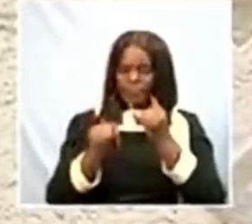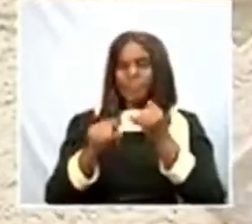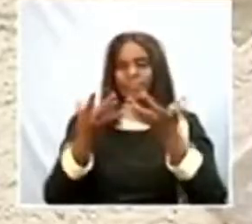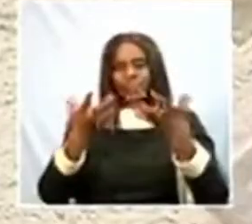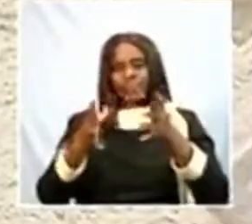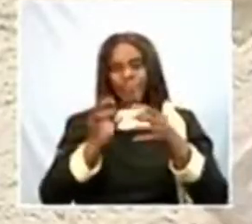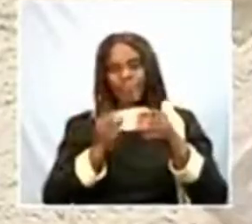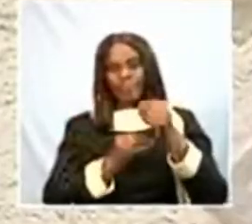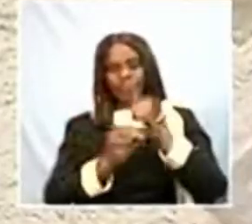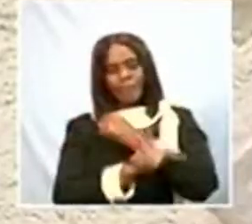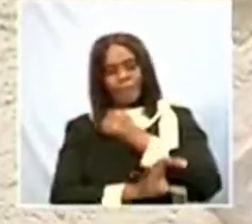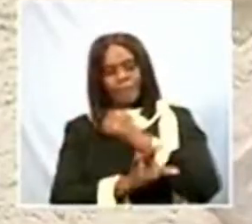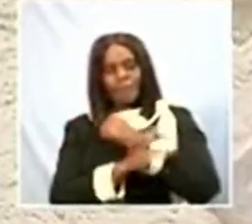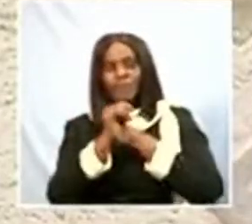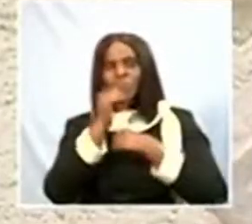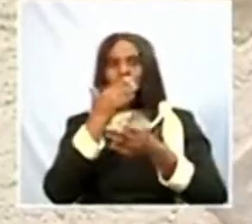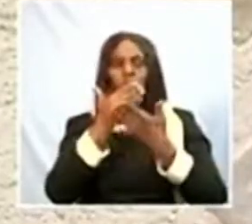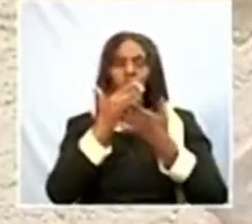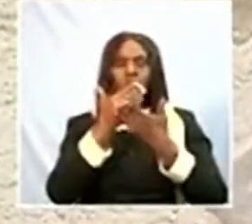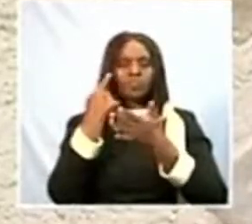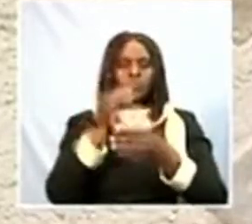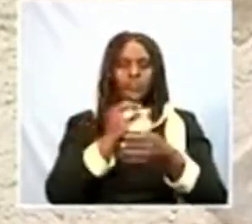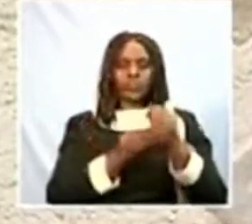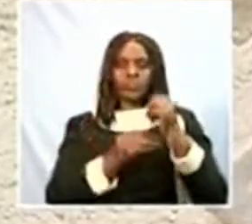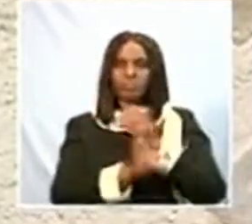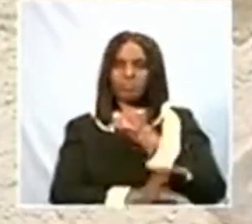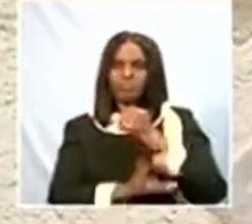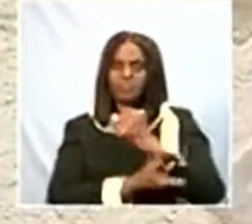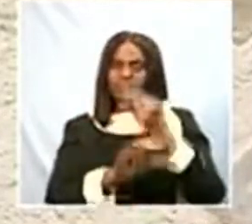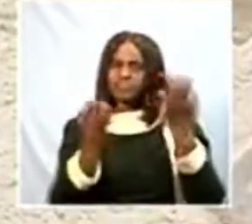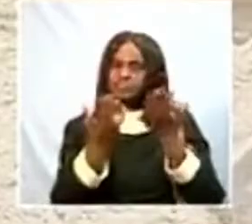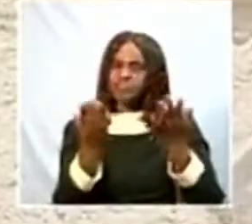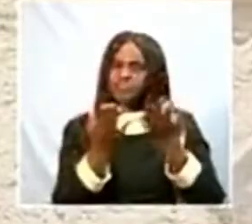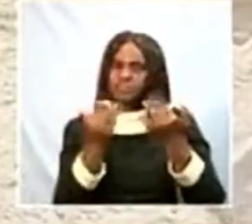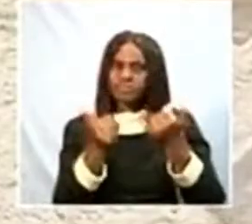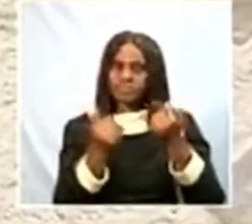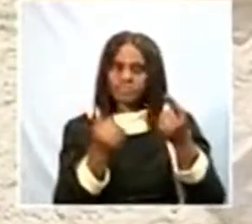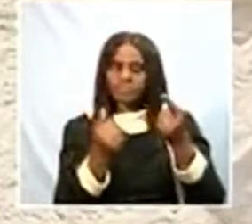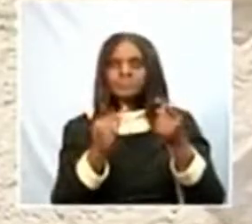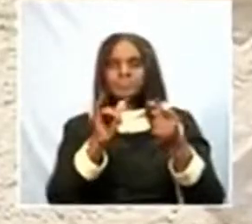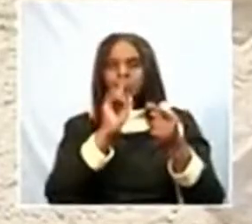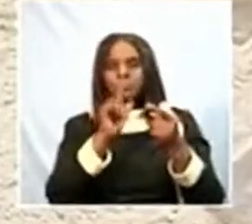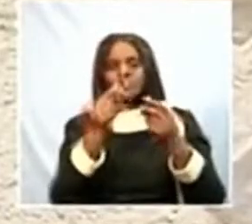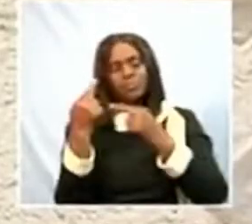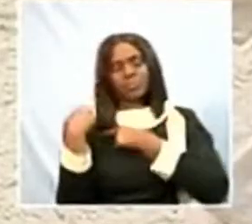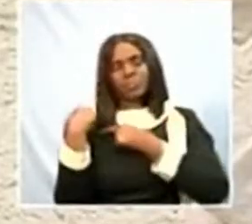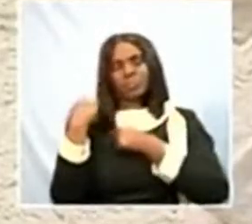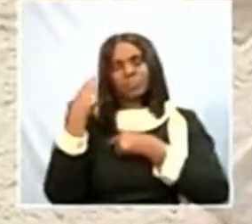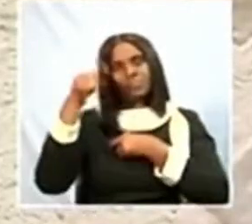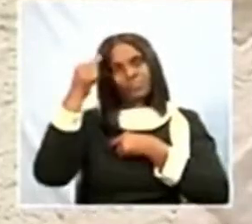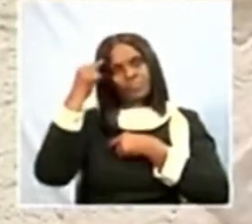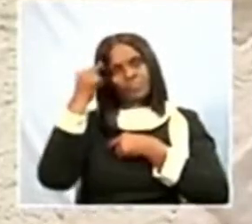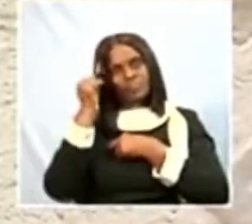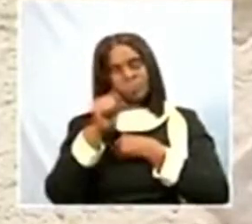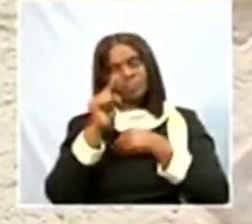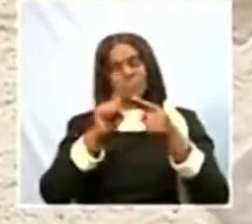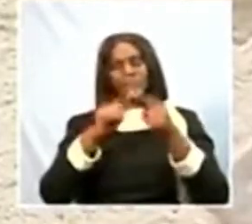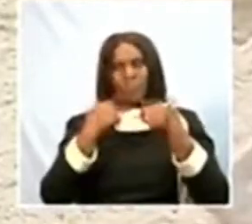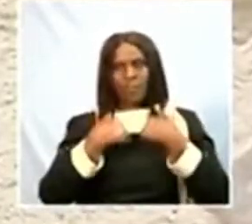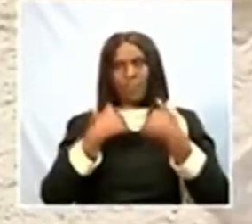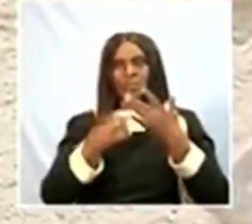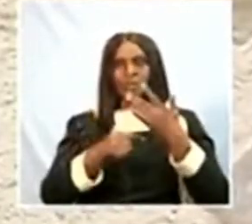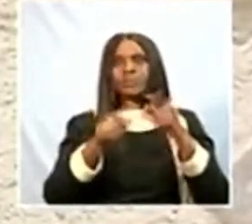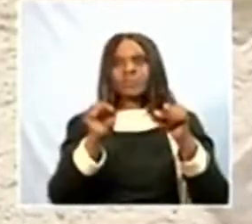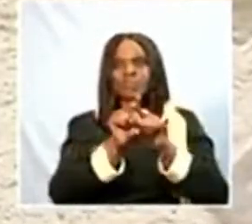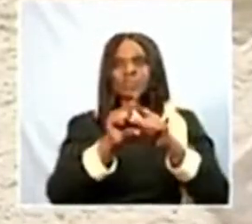not fit for human beings or animals to live in. It is therefore a responsibility for the government to take an active part